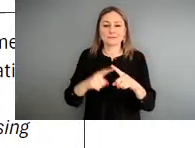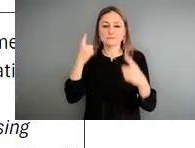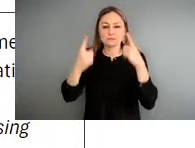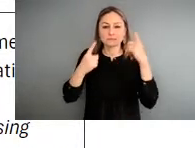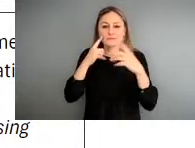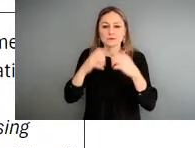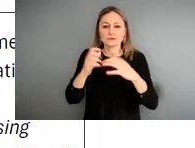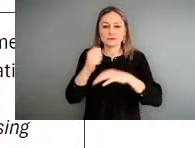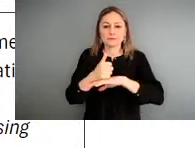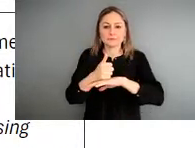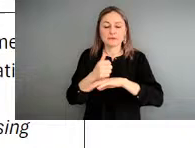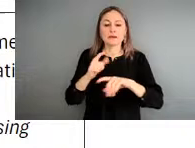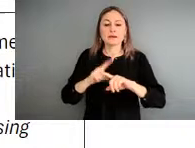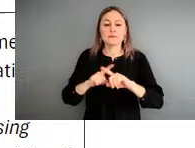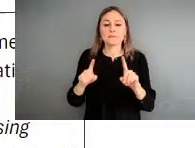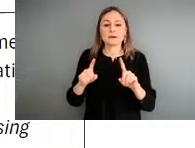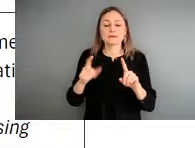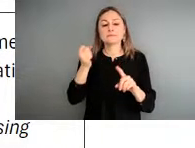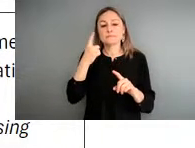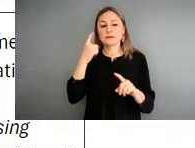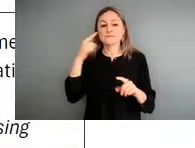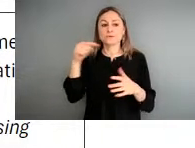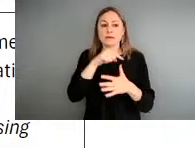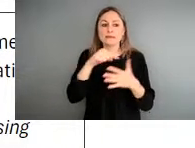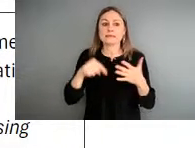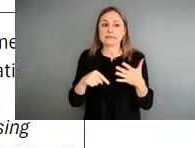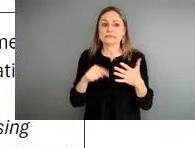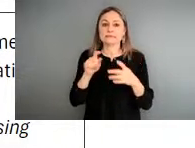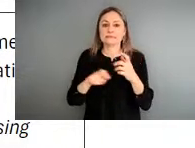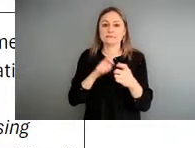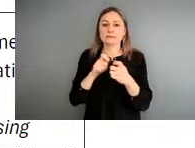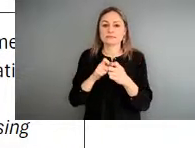implementation. And for these ones in particular,